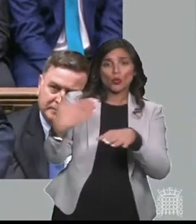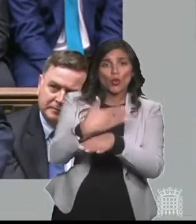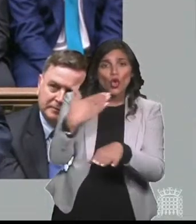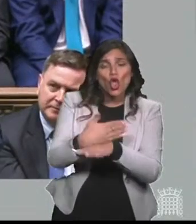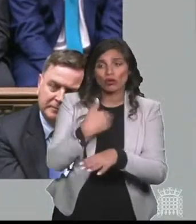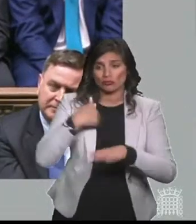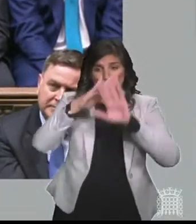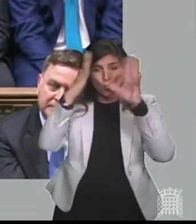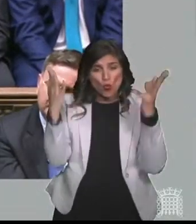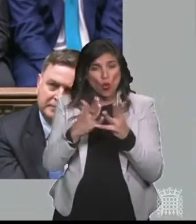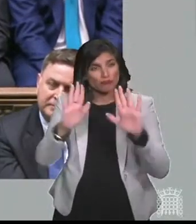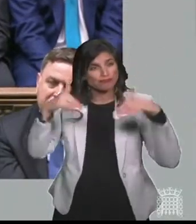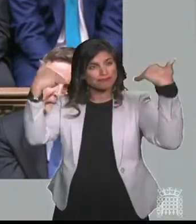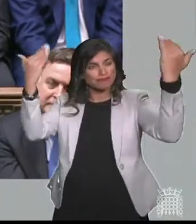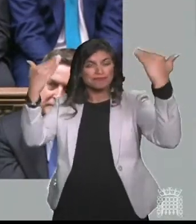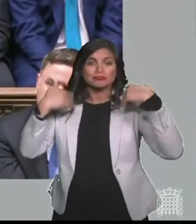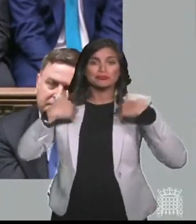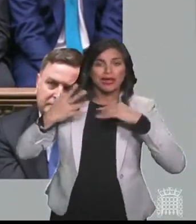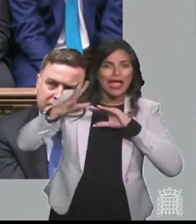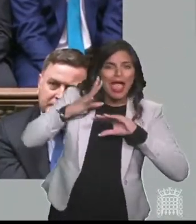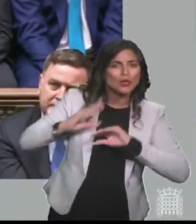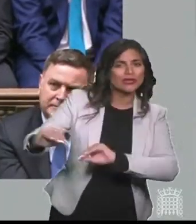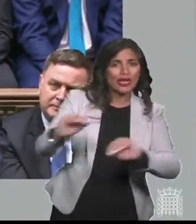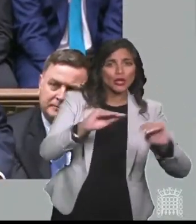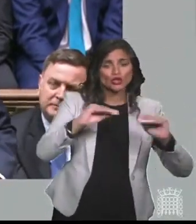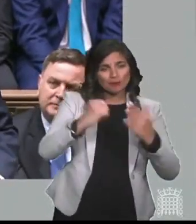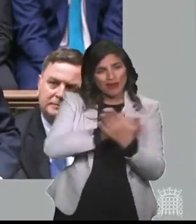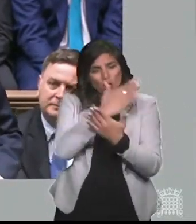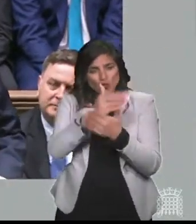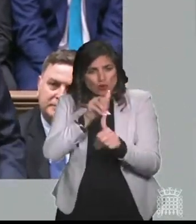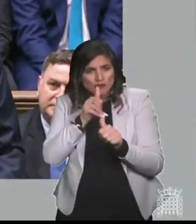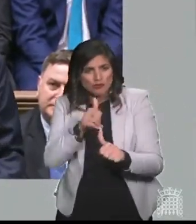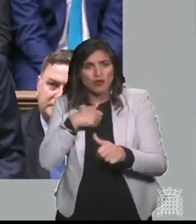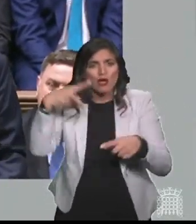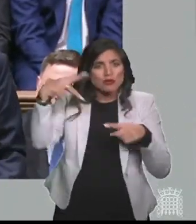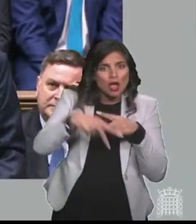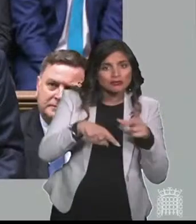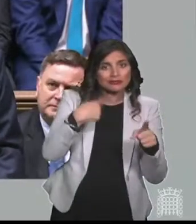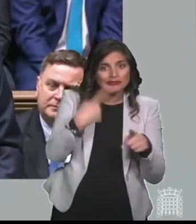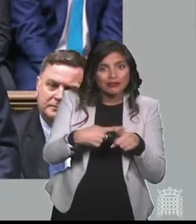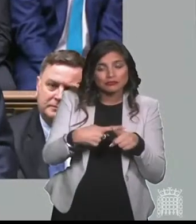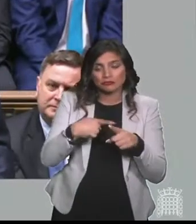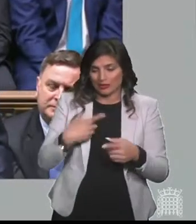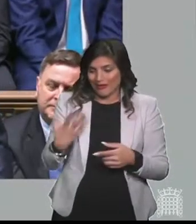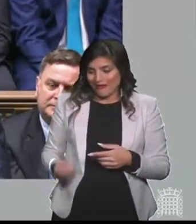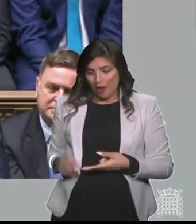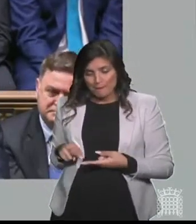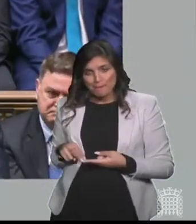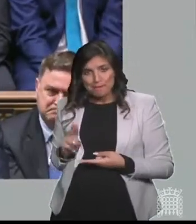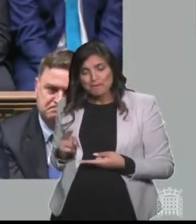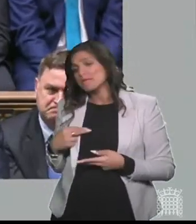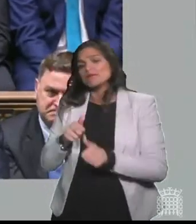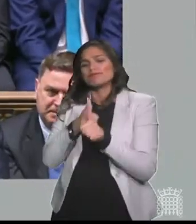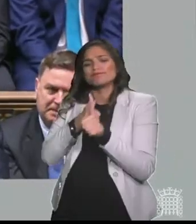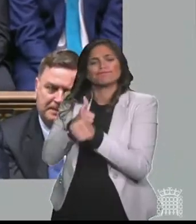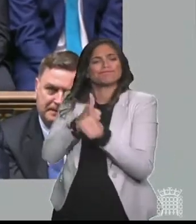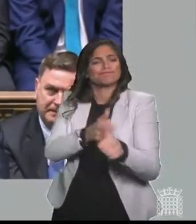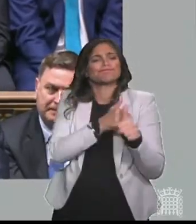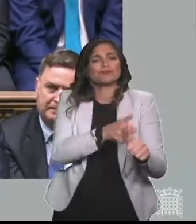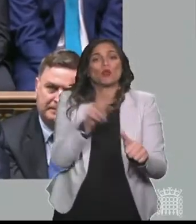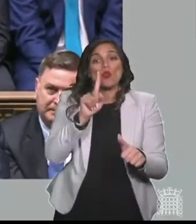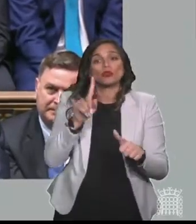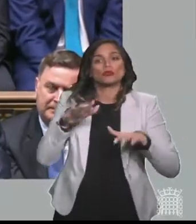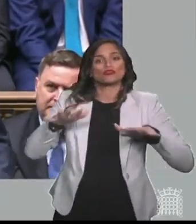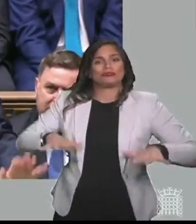education. We build domestic sustainable energy, and we back British business with 110